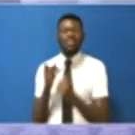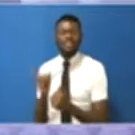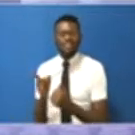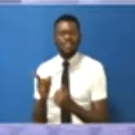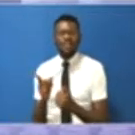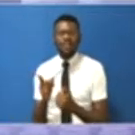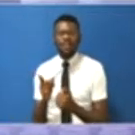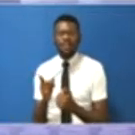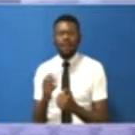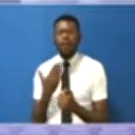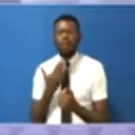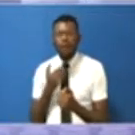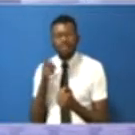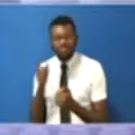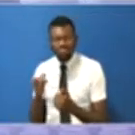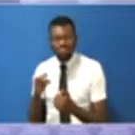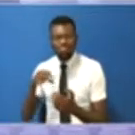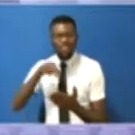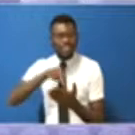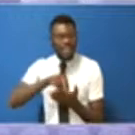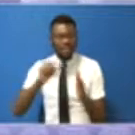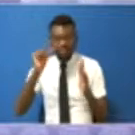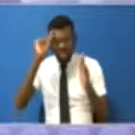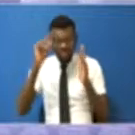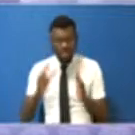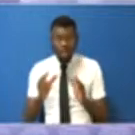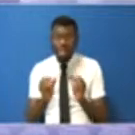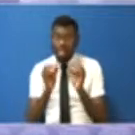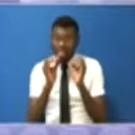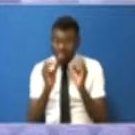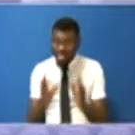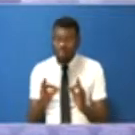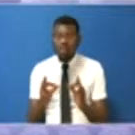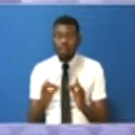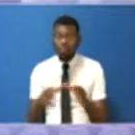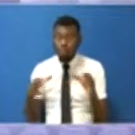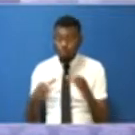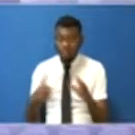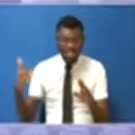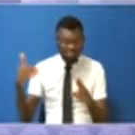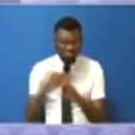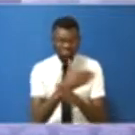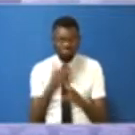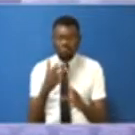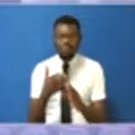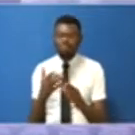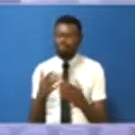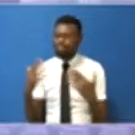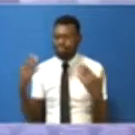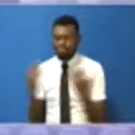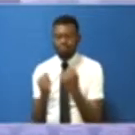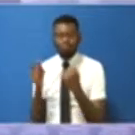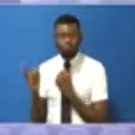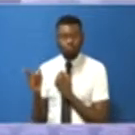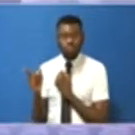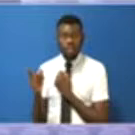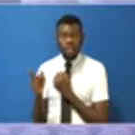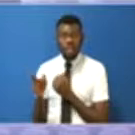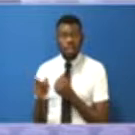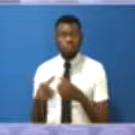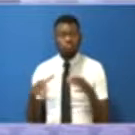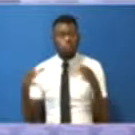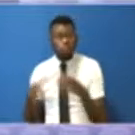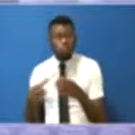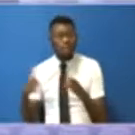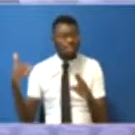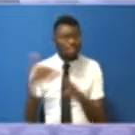get out of office to run for it once you are captured by them before you start once you're captured by the state once you're captured by these shadowy